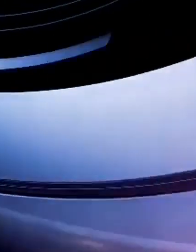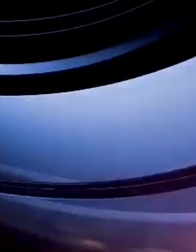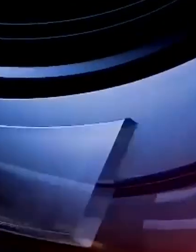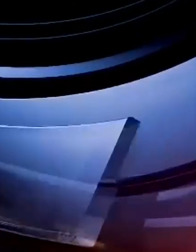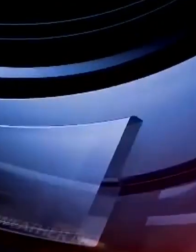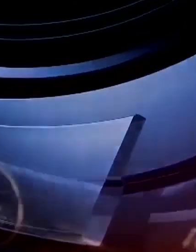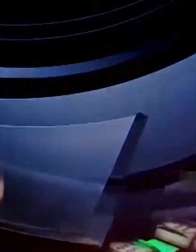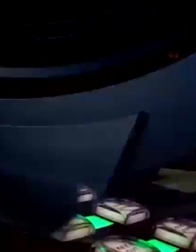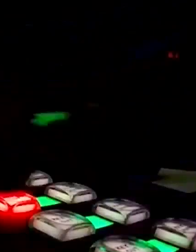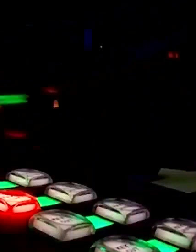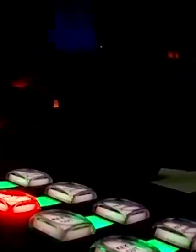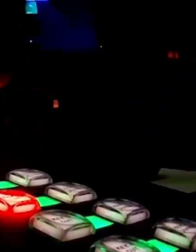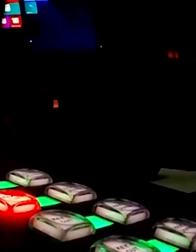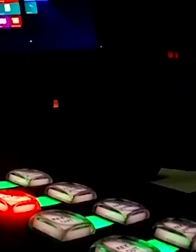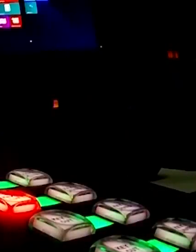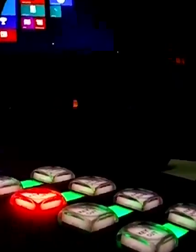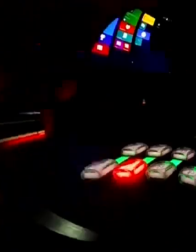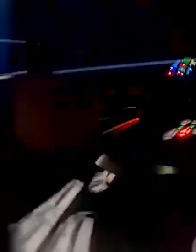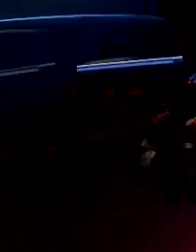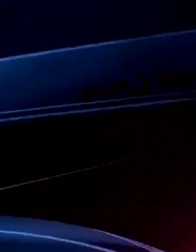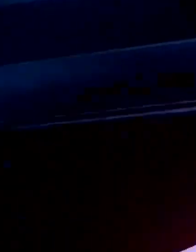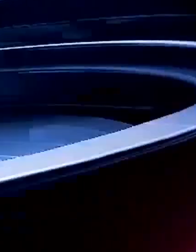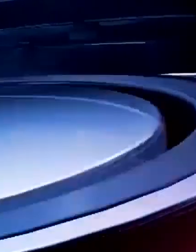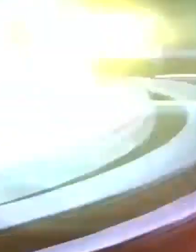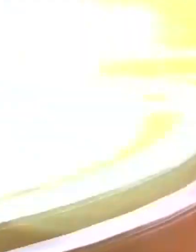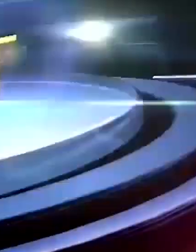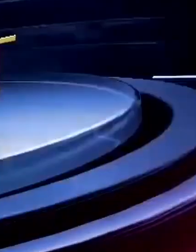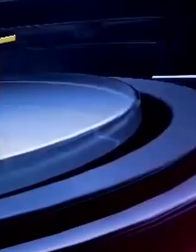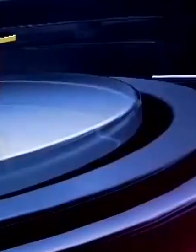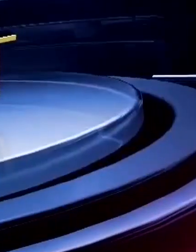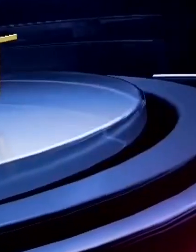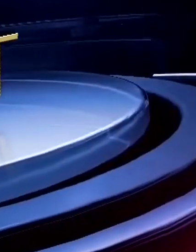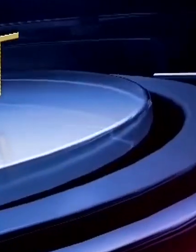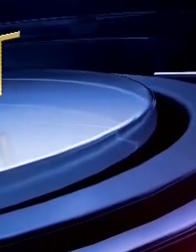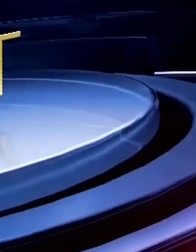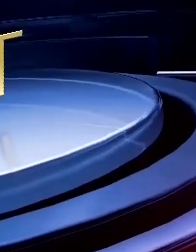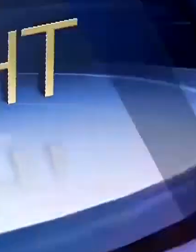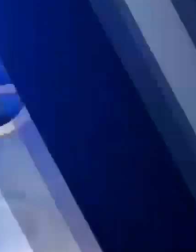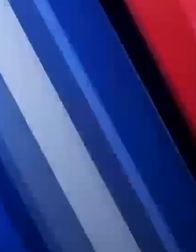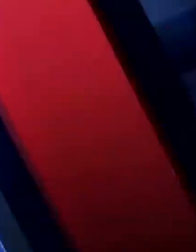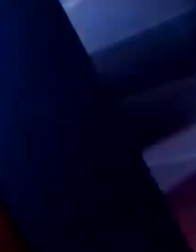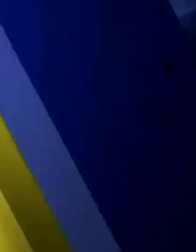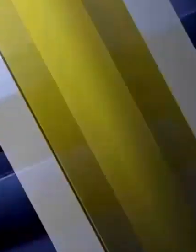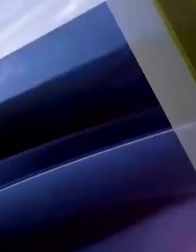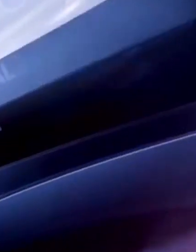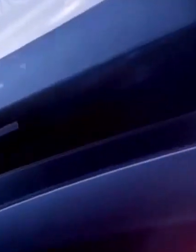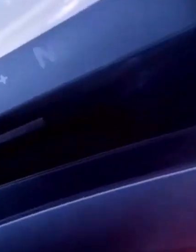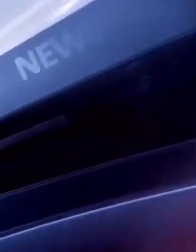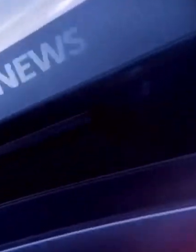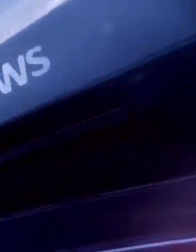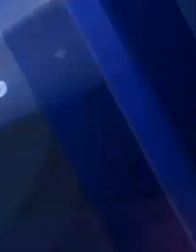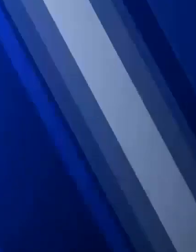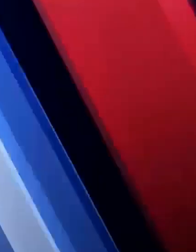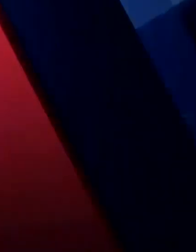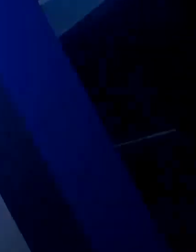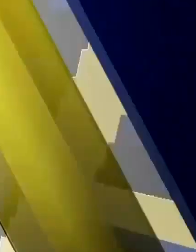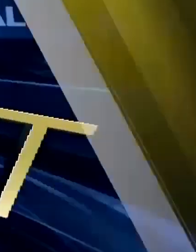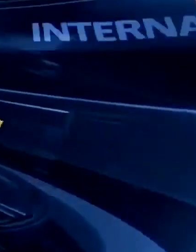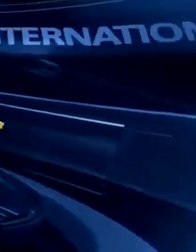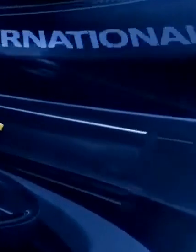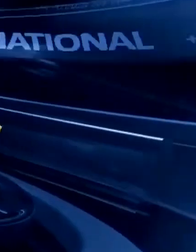Broadcasting from our studios in the Pine St. Michael, this is CBC Newsnight, starting now.